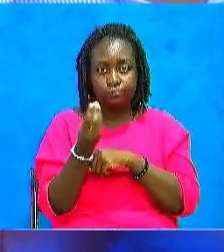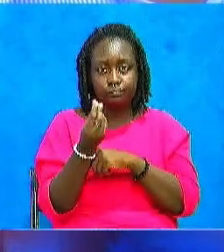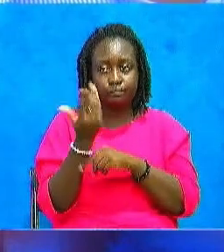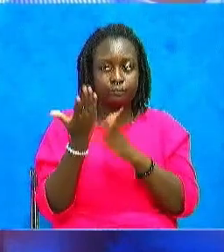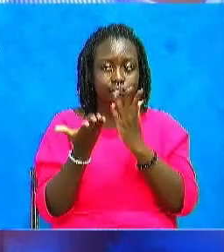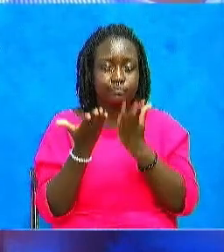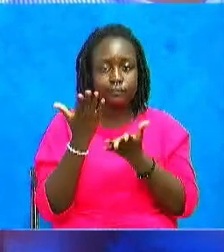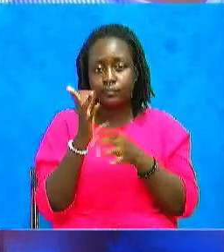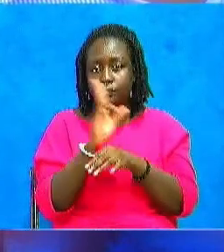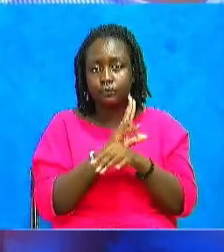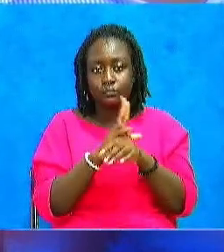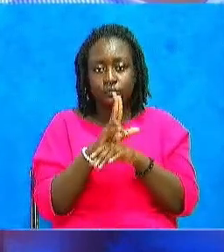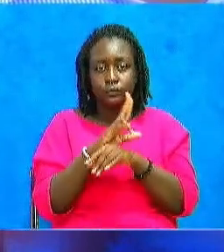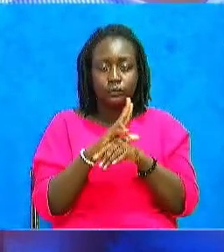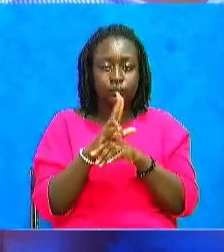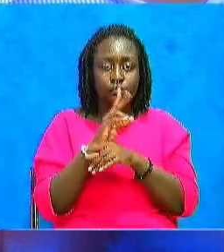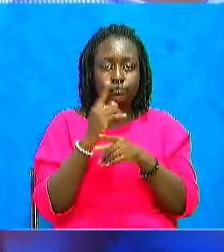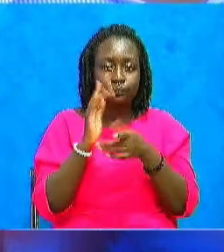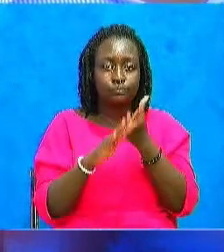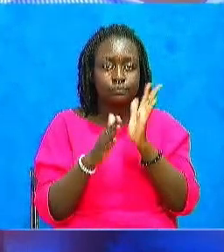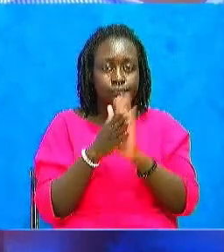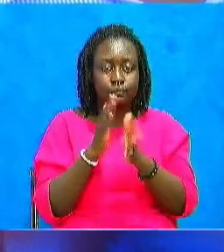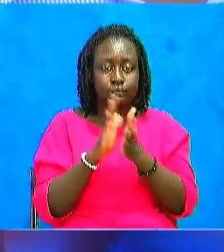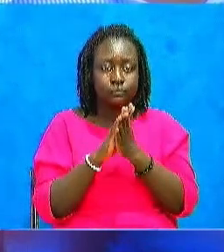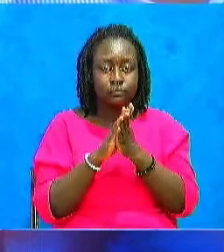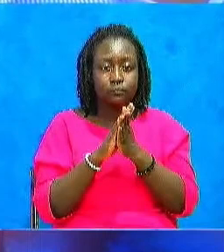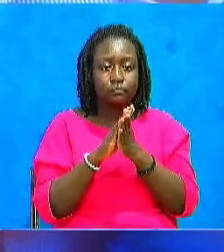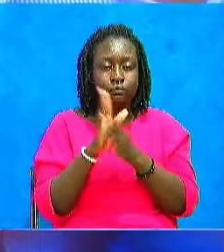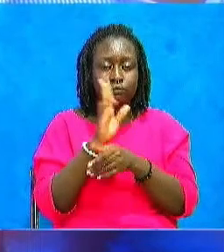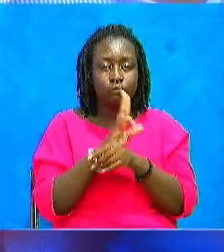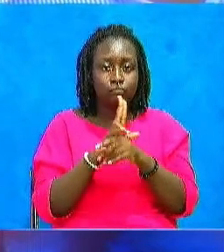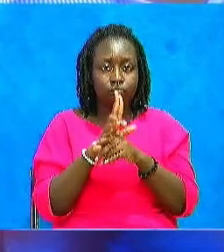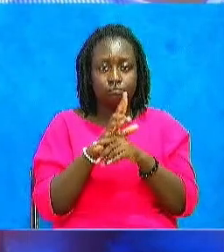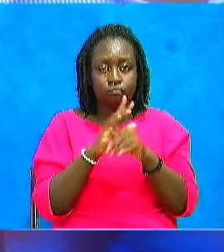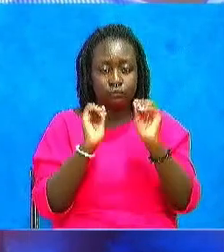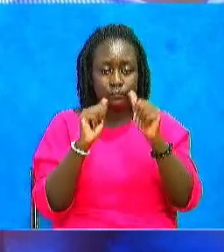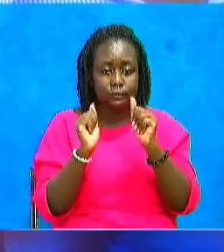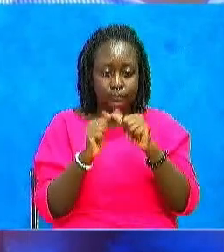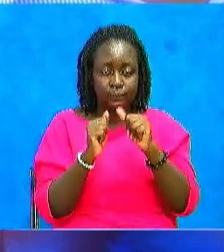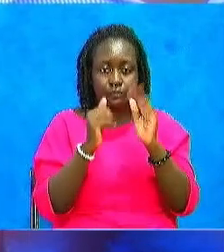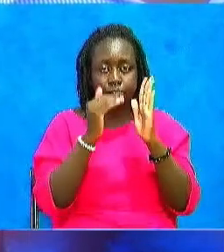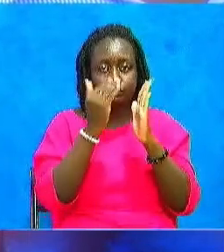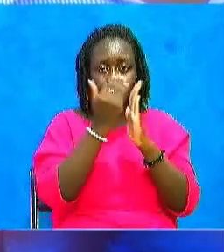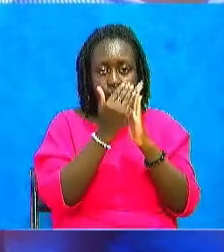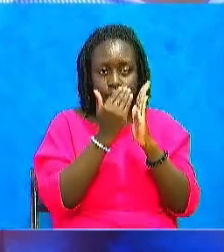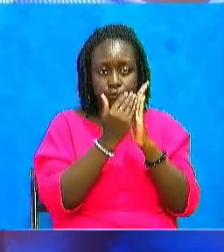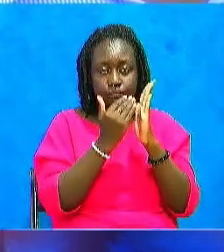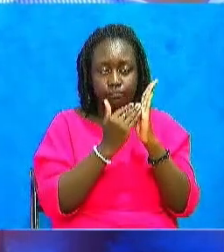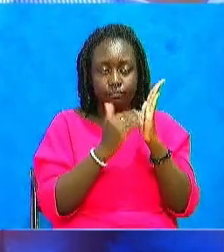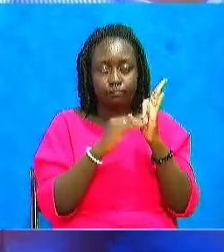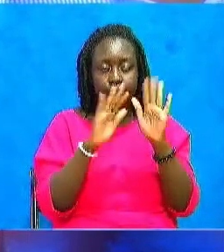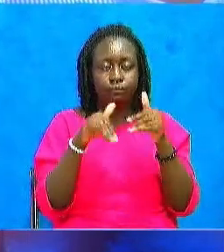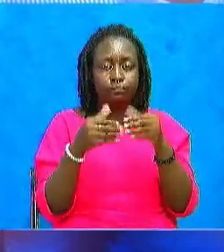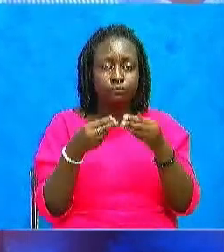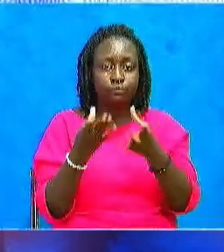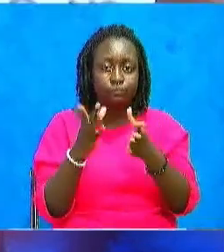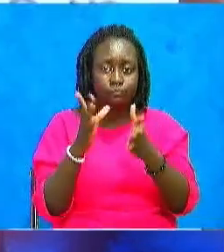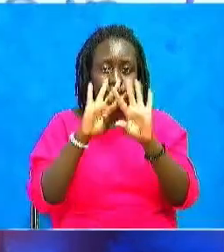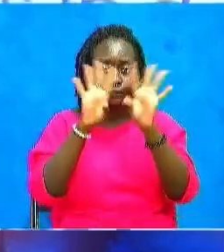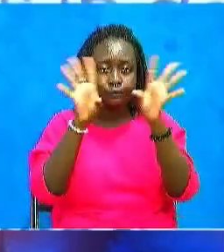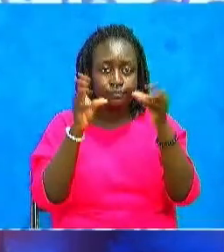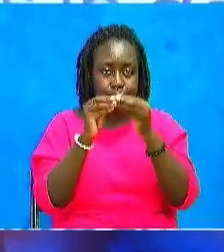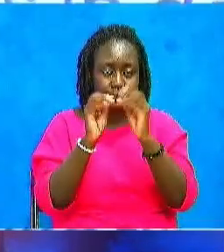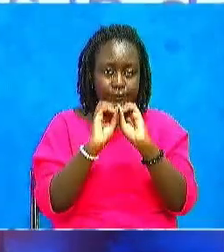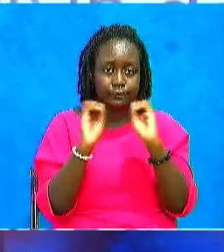spent irregularly without following the due process of approval, or money that has not been allocated in the budget.